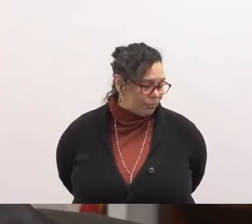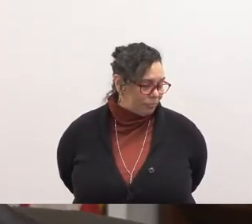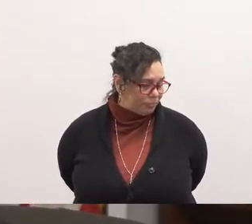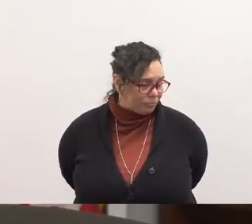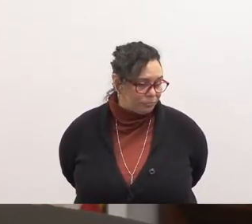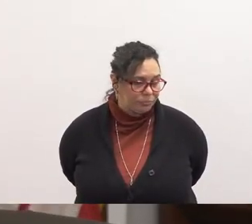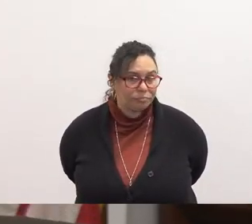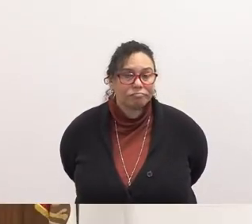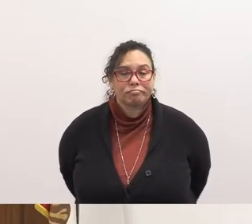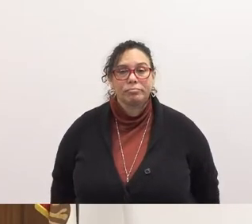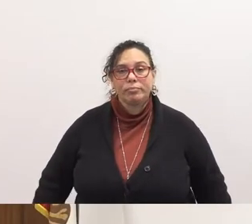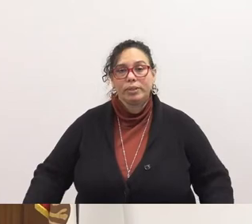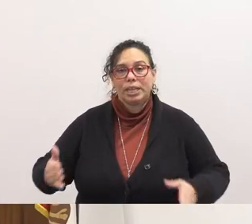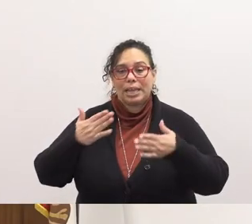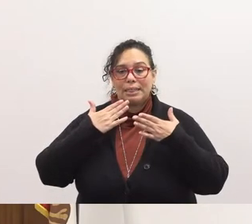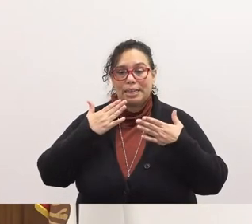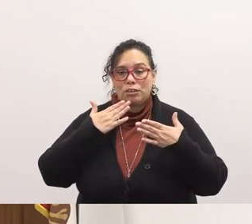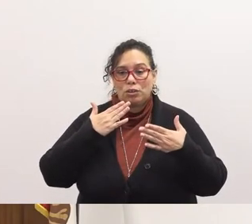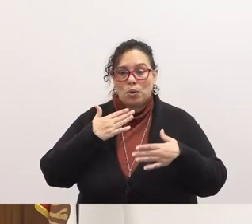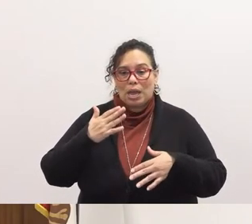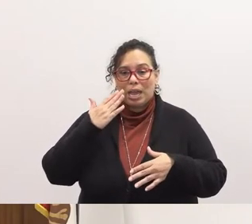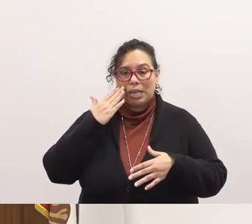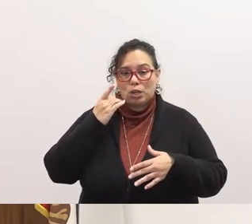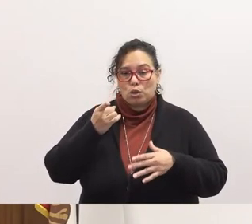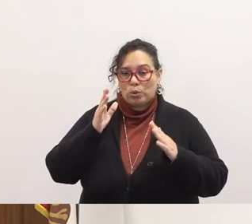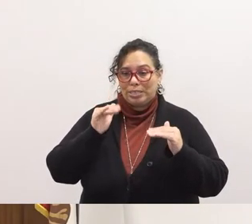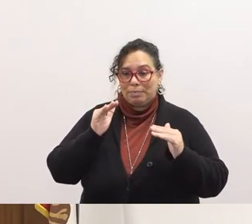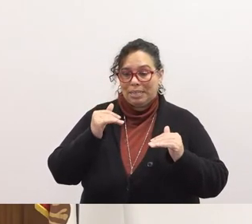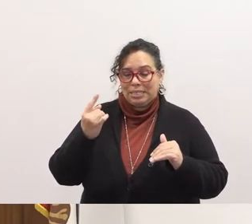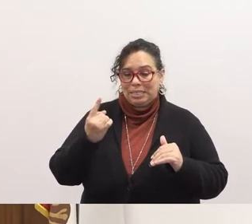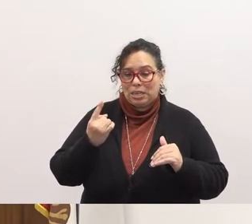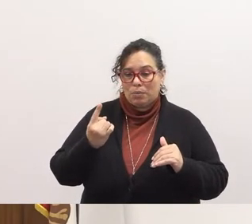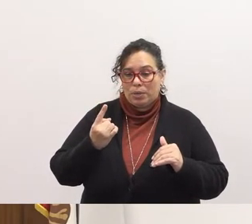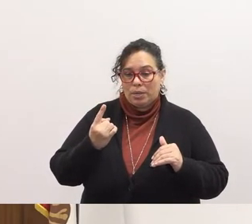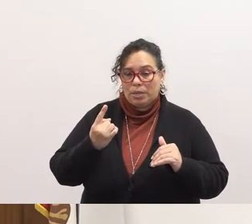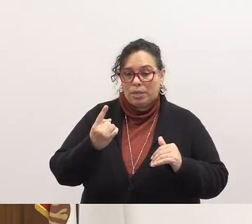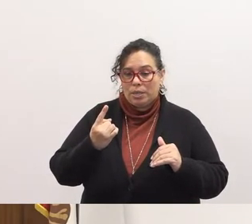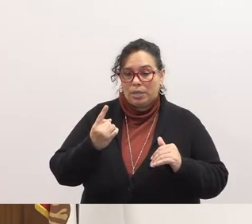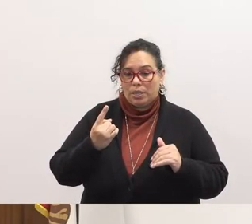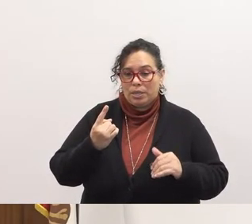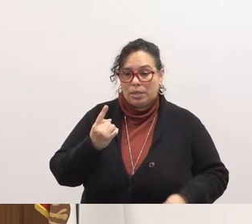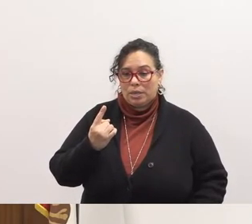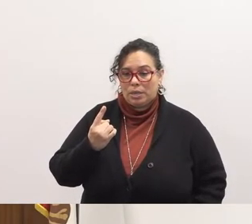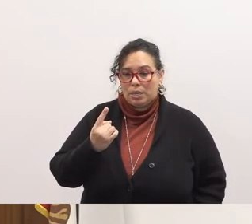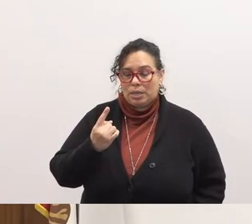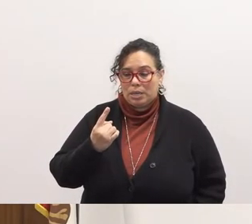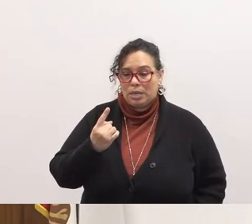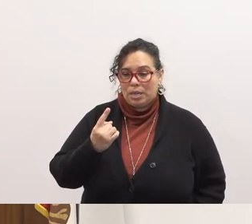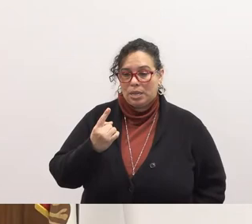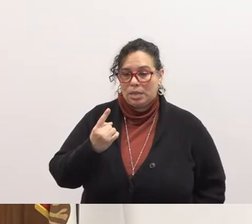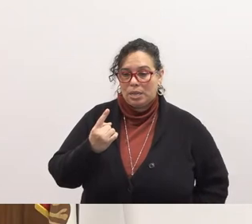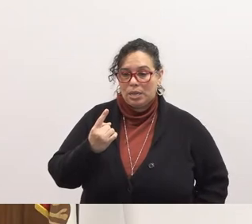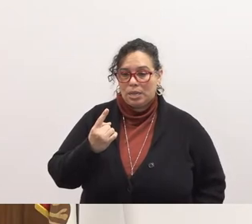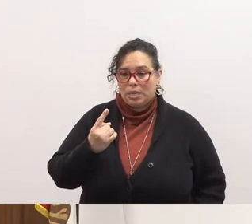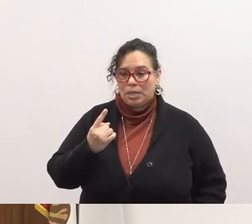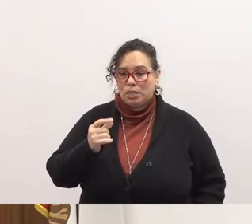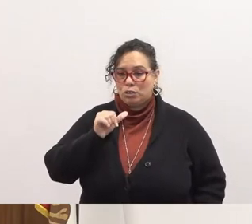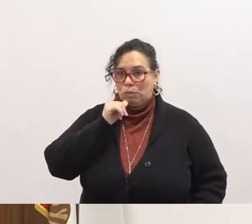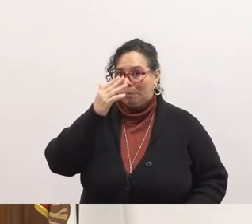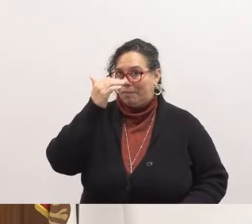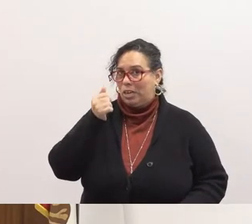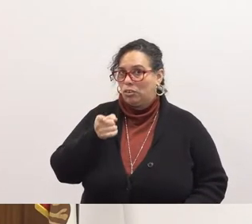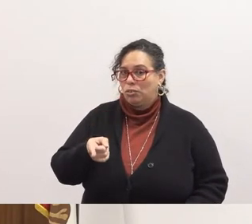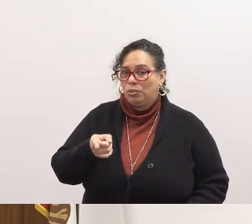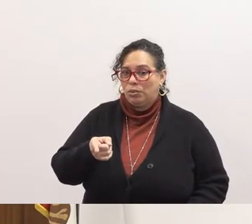Thank you. I know you're expecting somebody, so I'm gonna move past you just, but don't let me forget you